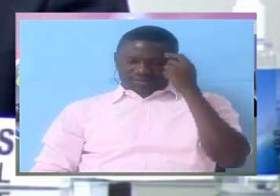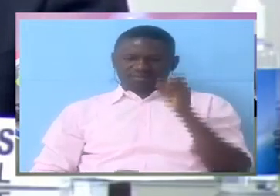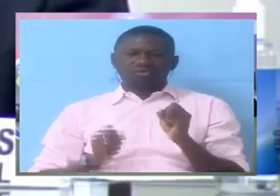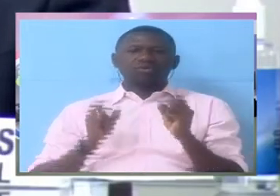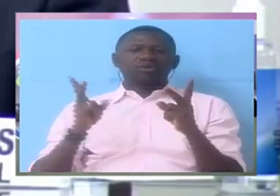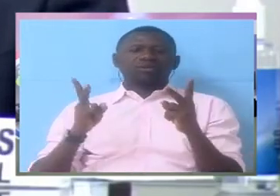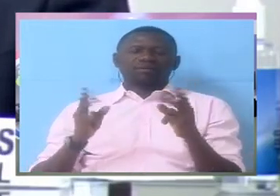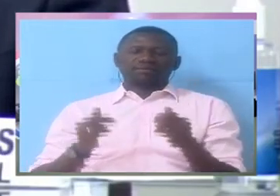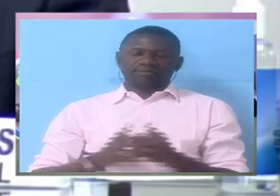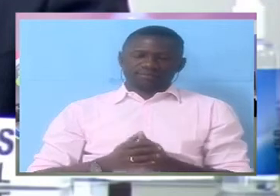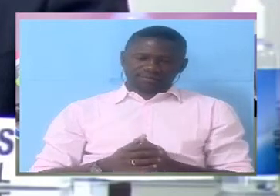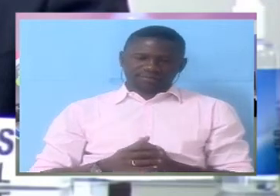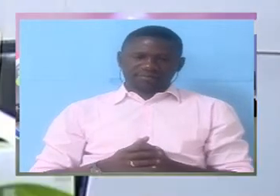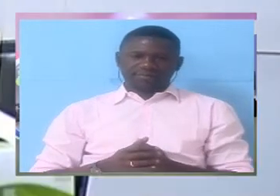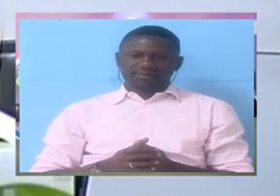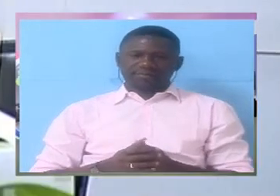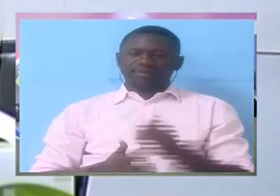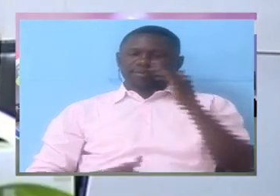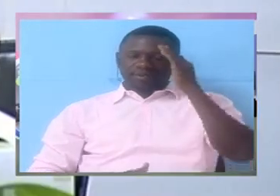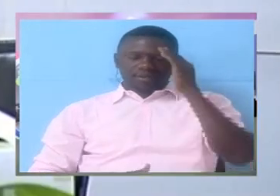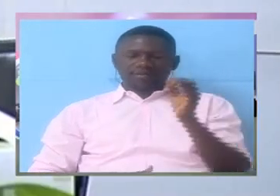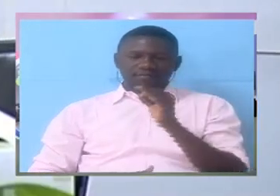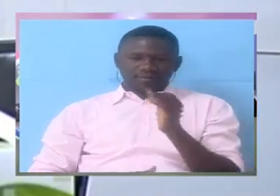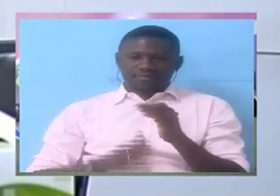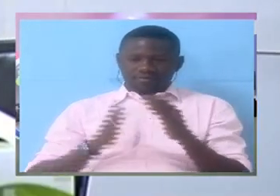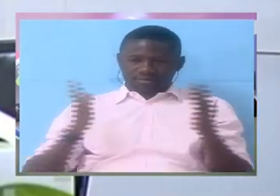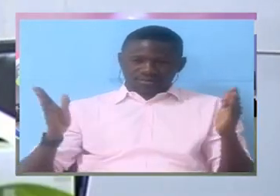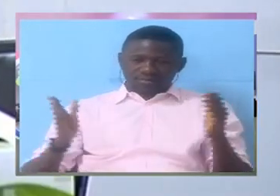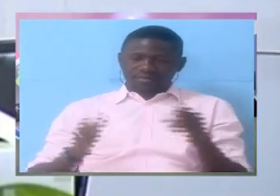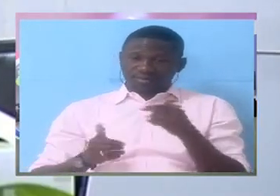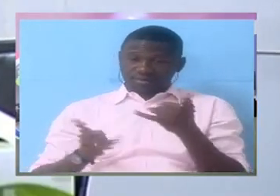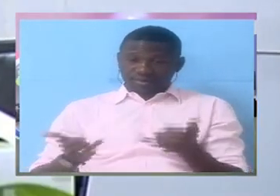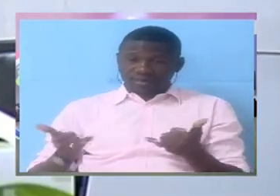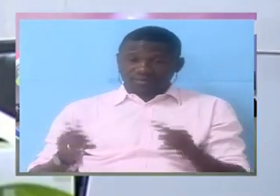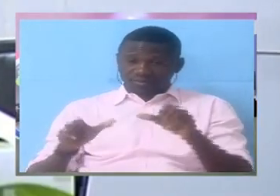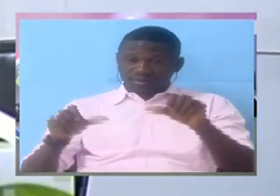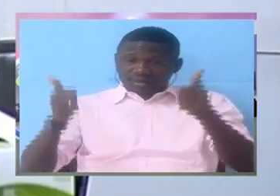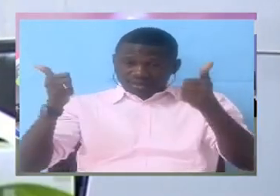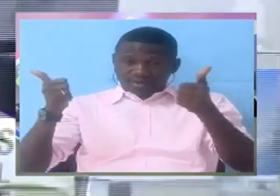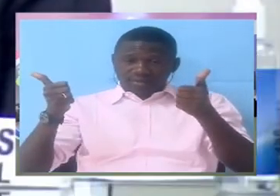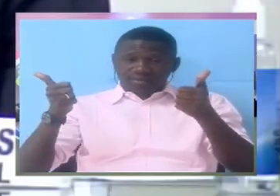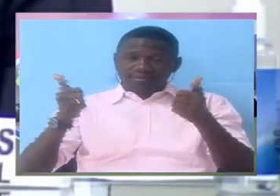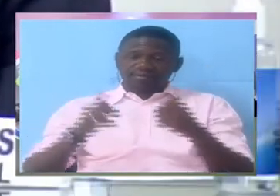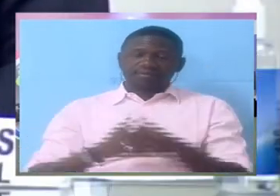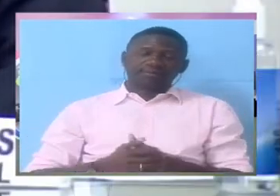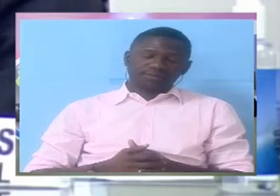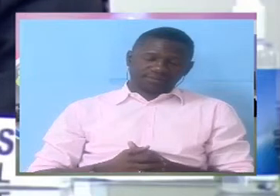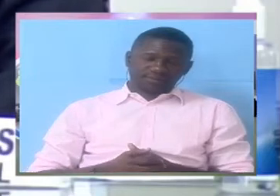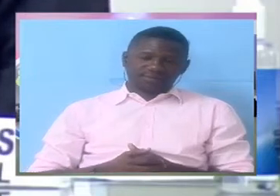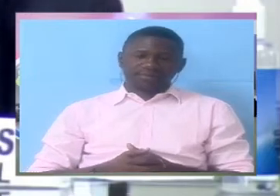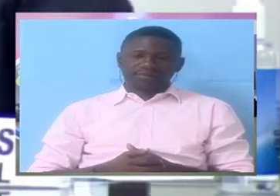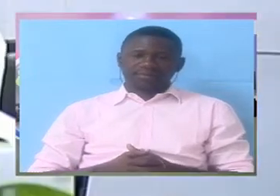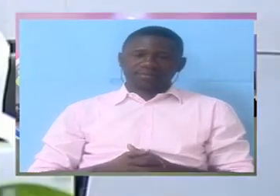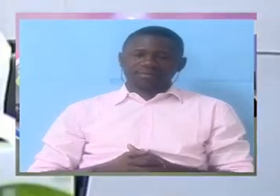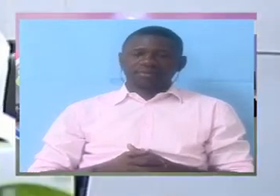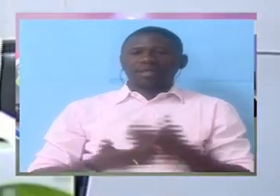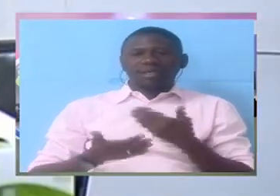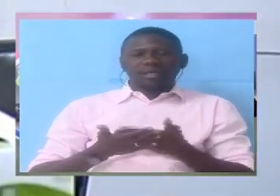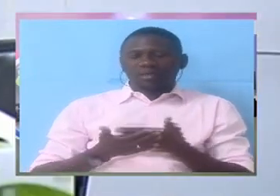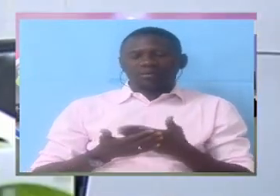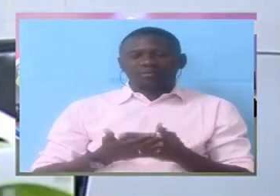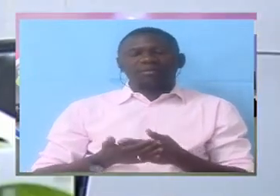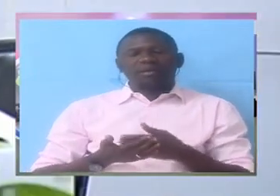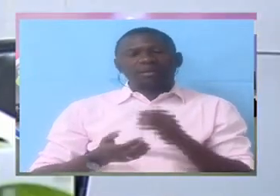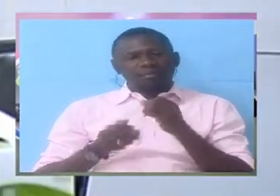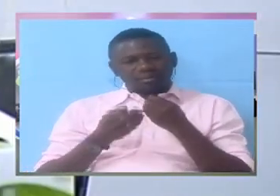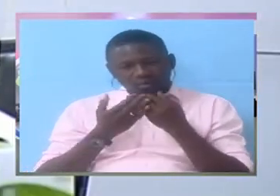much. Number Are you ready to proceed? Yes, sir. Kindly tell us your full names, please. Ito ni kontongo